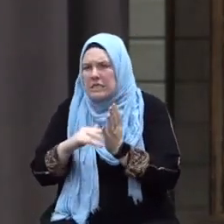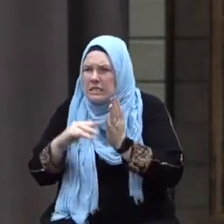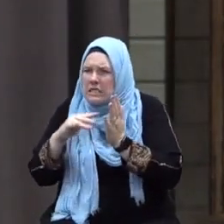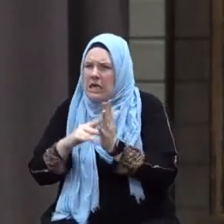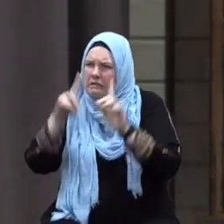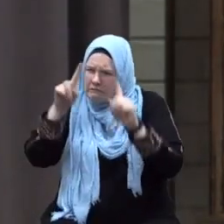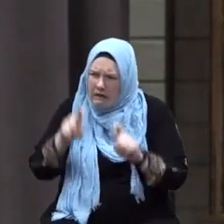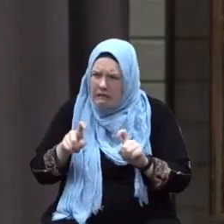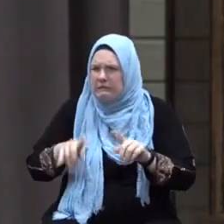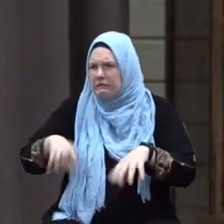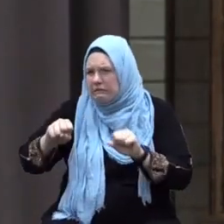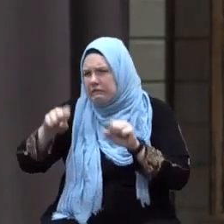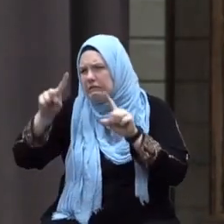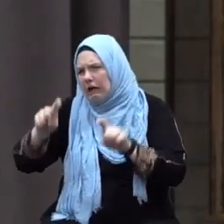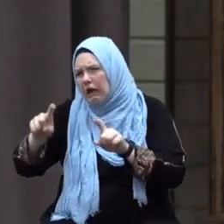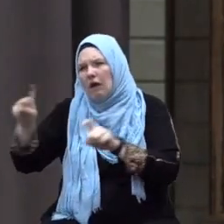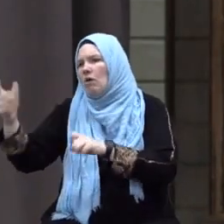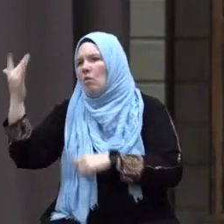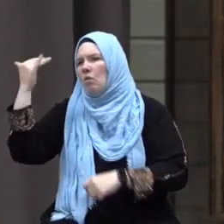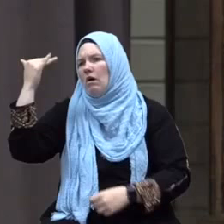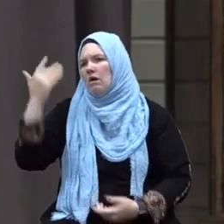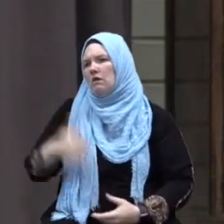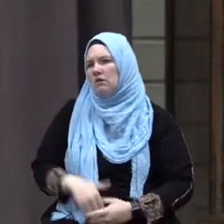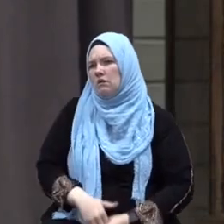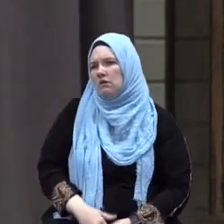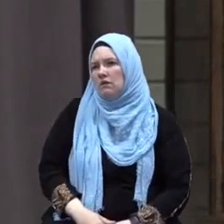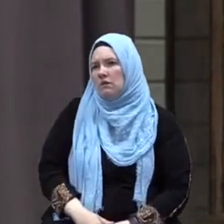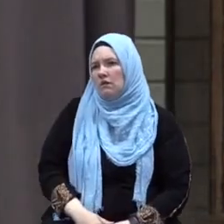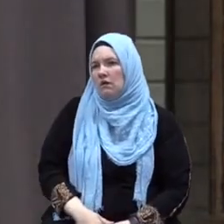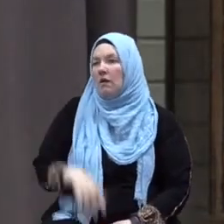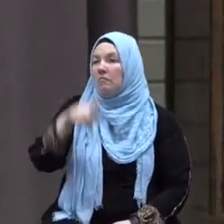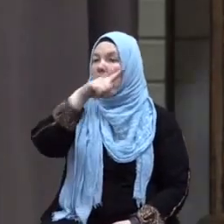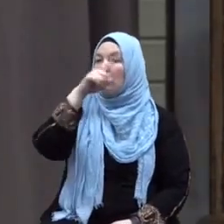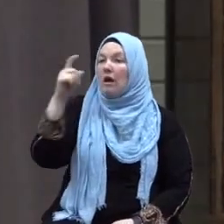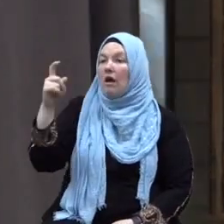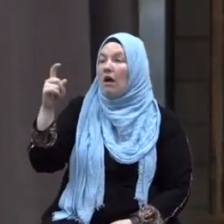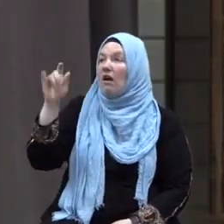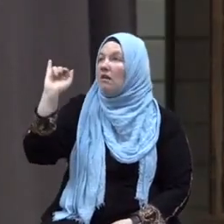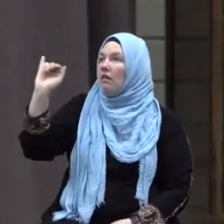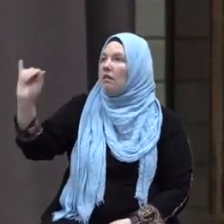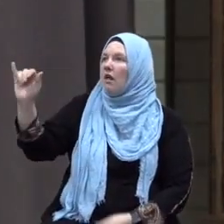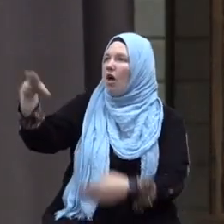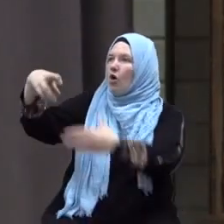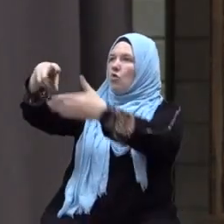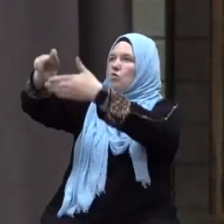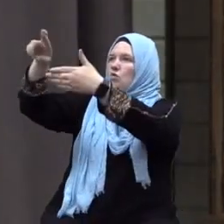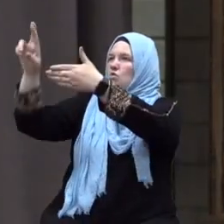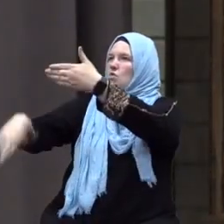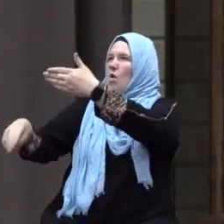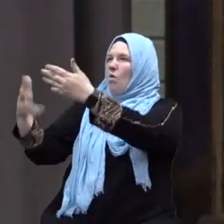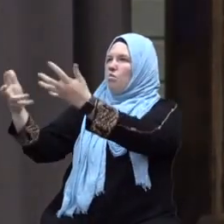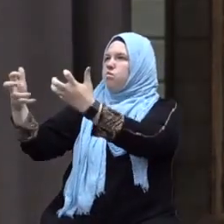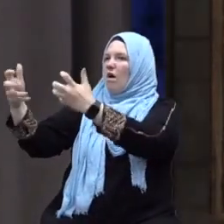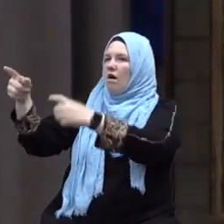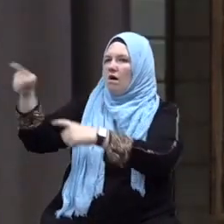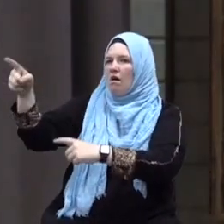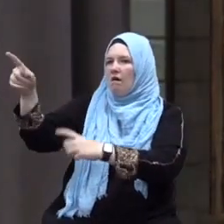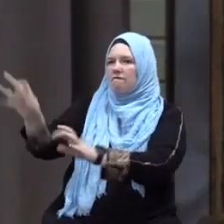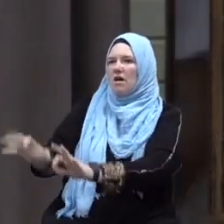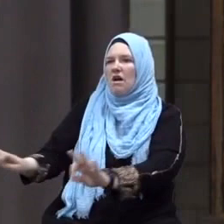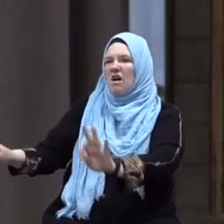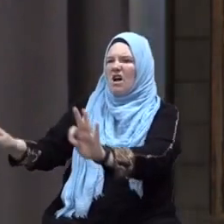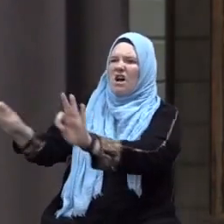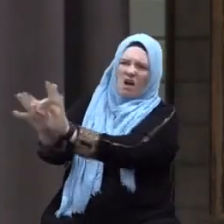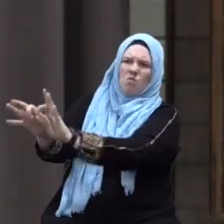to the task of study unless they value the outcome? Why do people go through